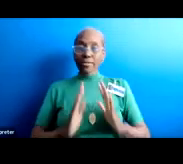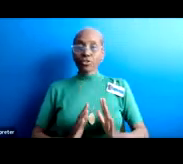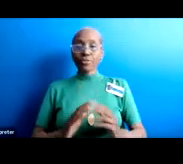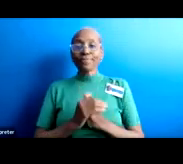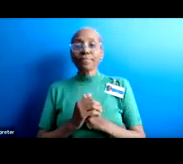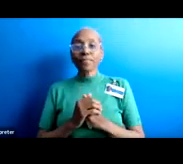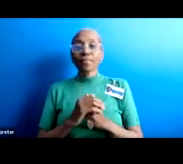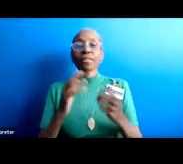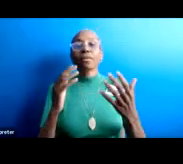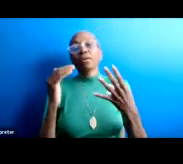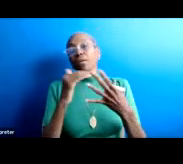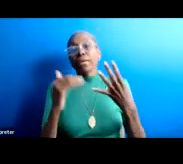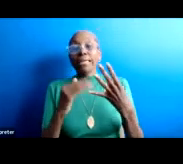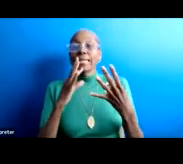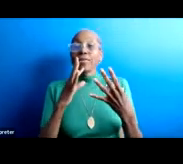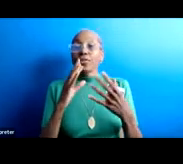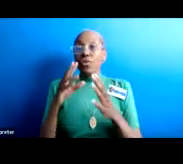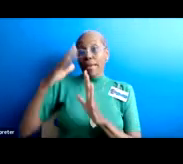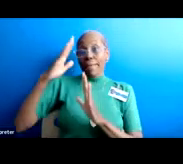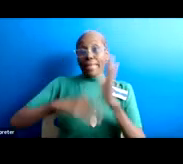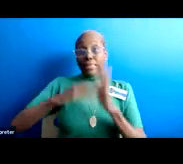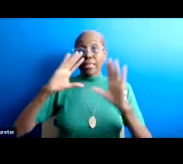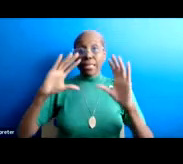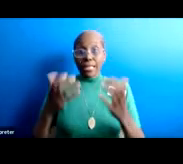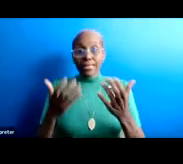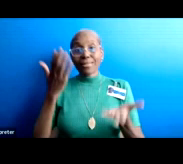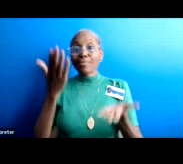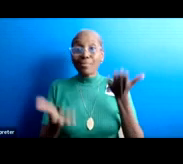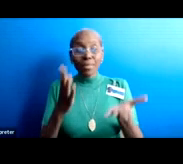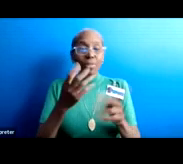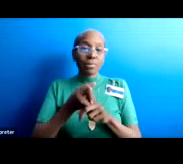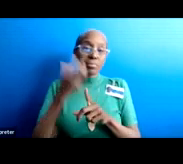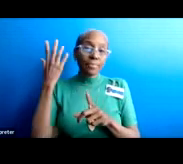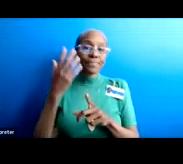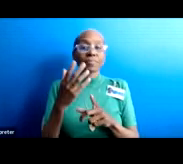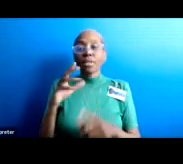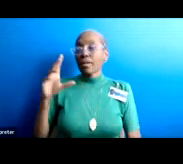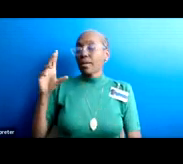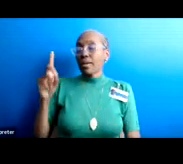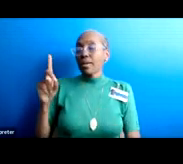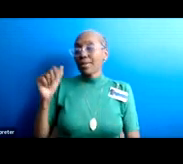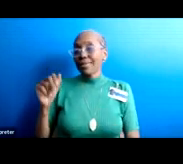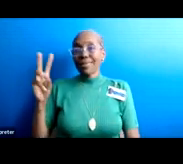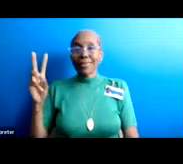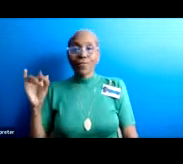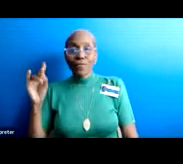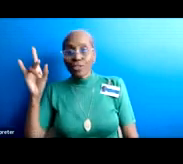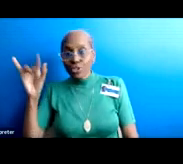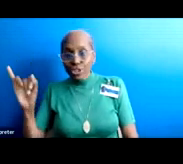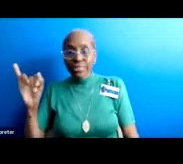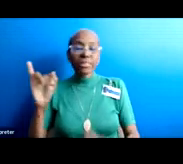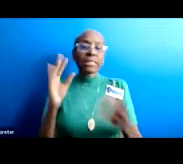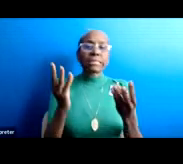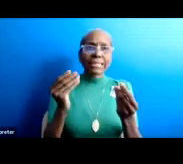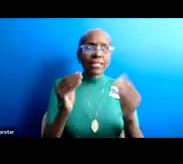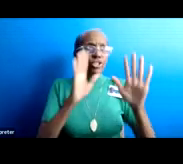sits. But if it's for a painting class, we might be talking about Da Vinci. We might be talking about certain textures